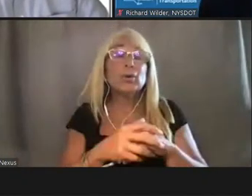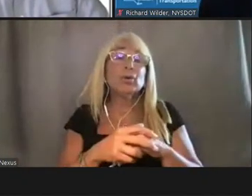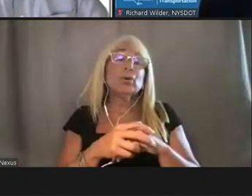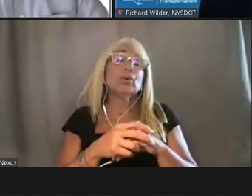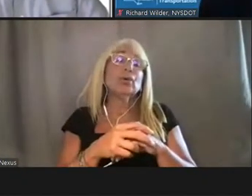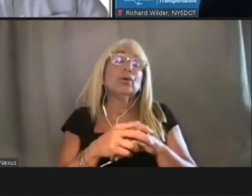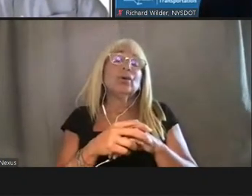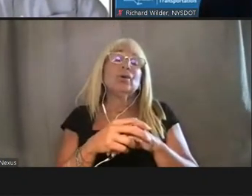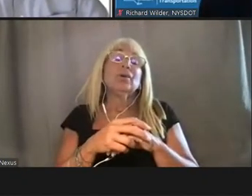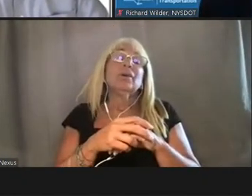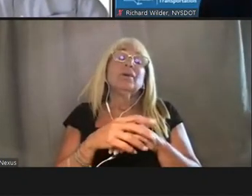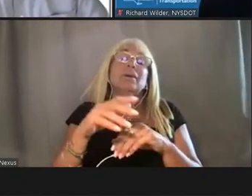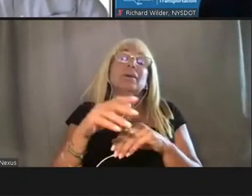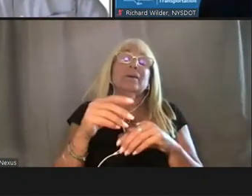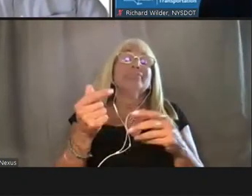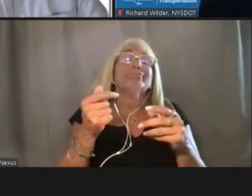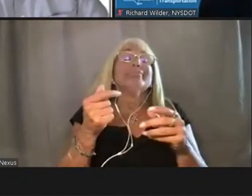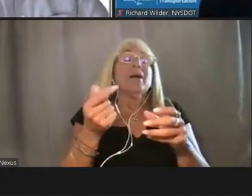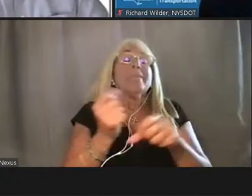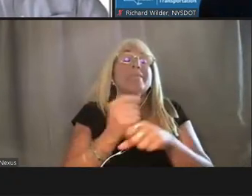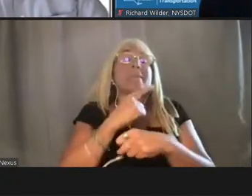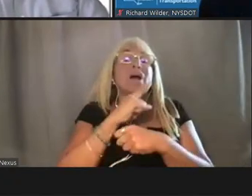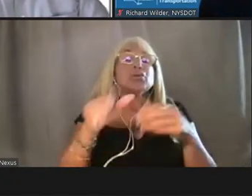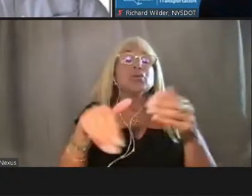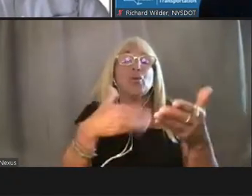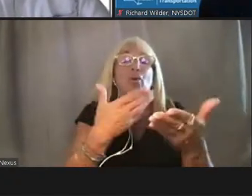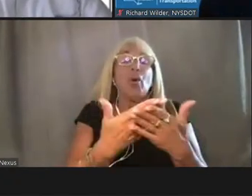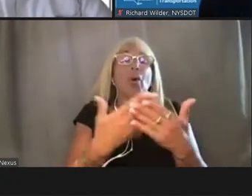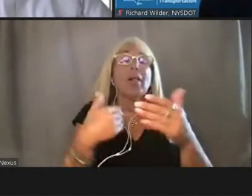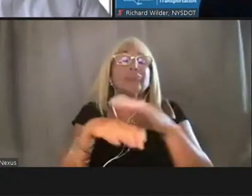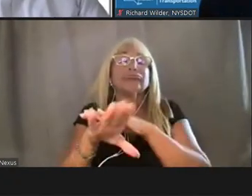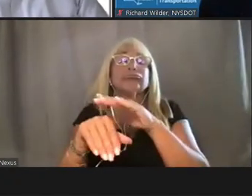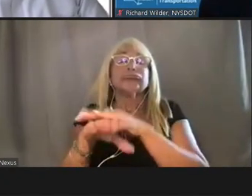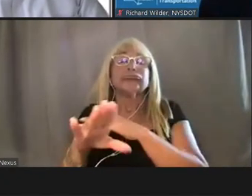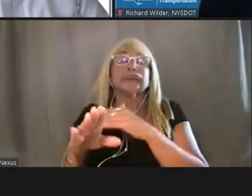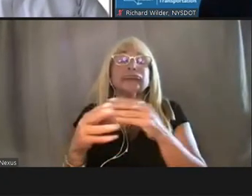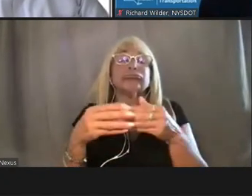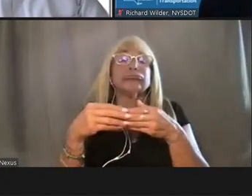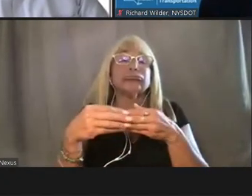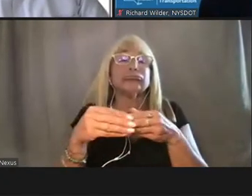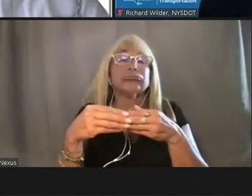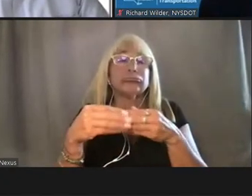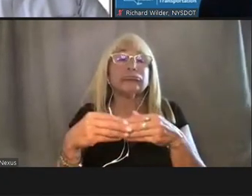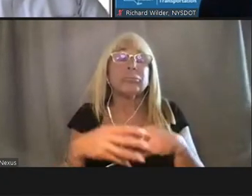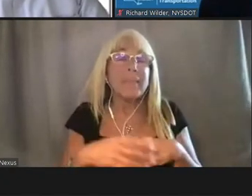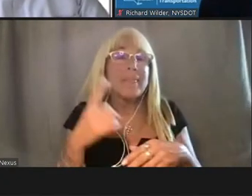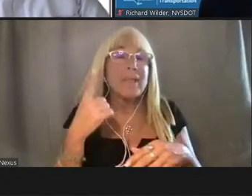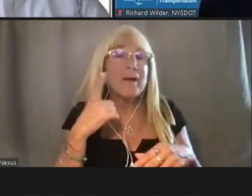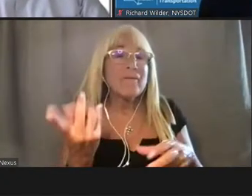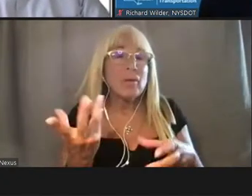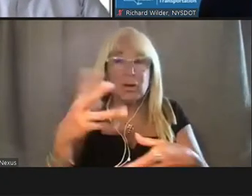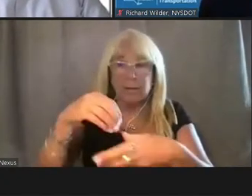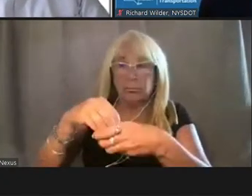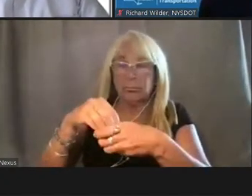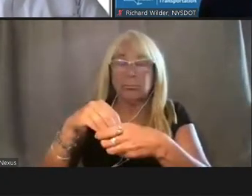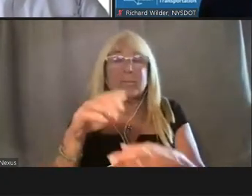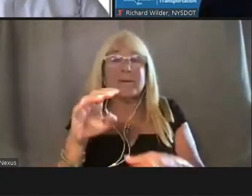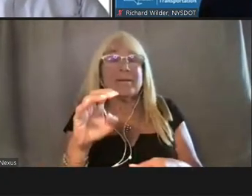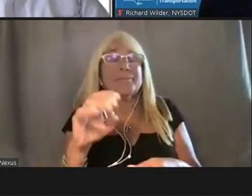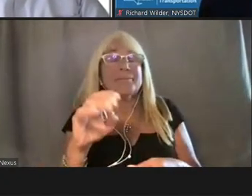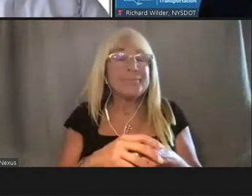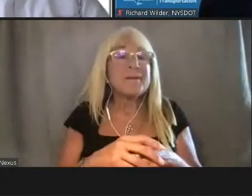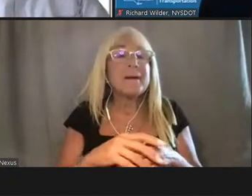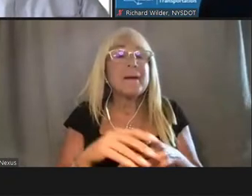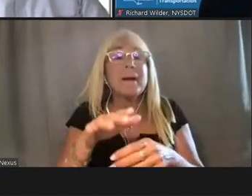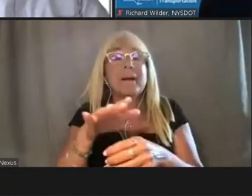accessorize these stations before congestion pricing is it is implemented in Manhattan Community Edition three